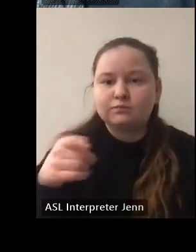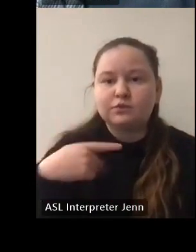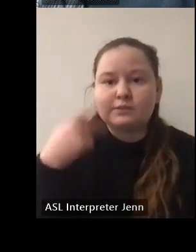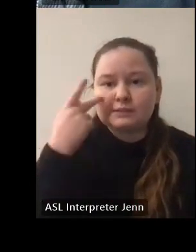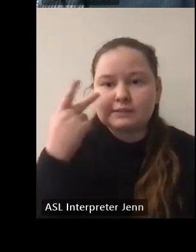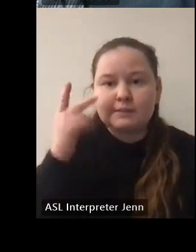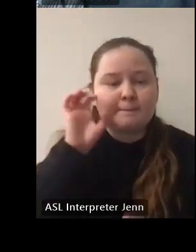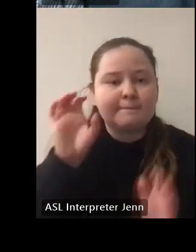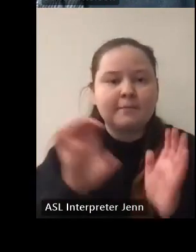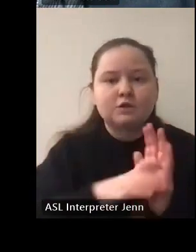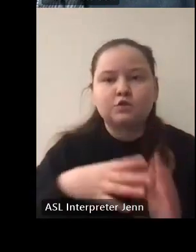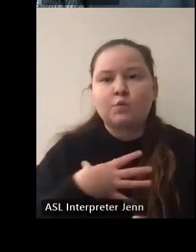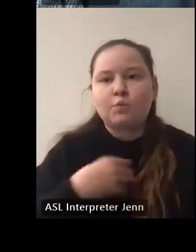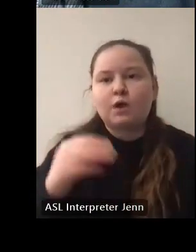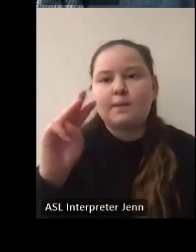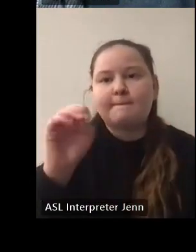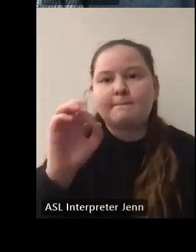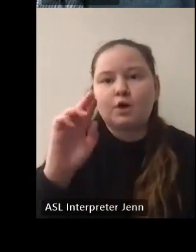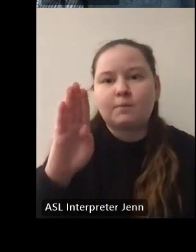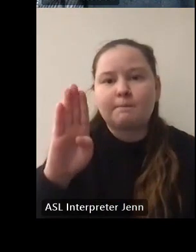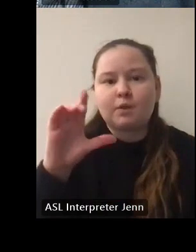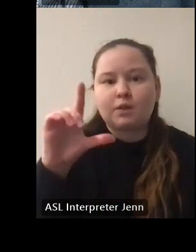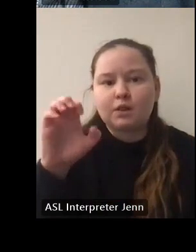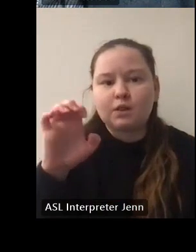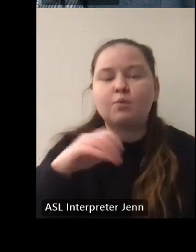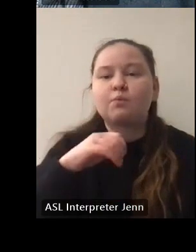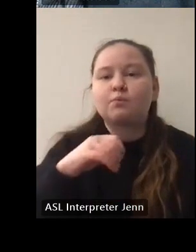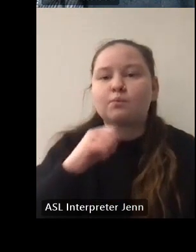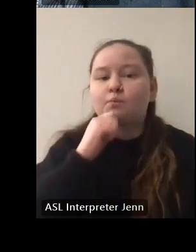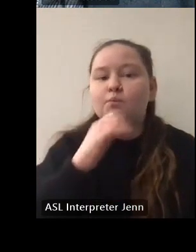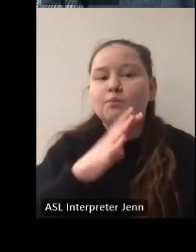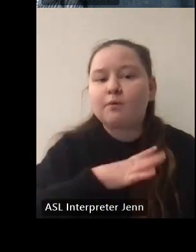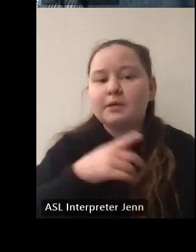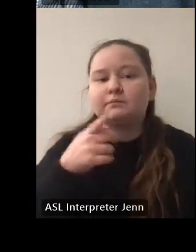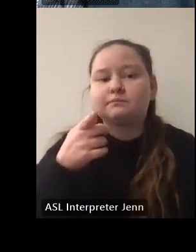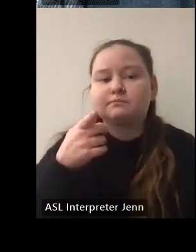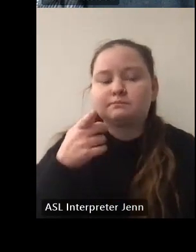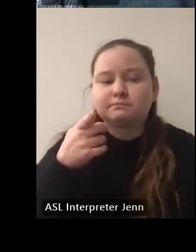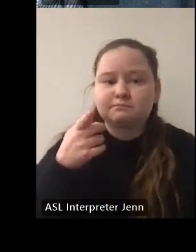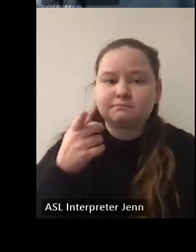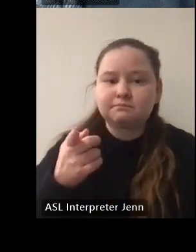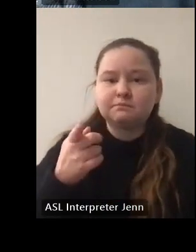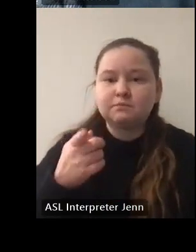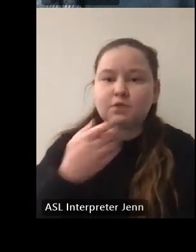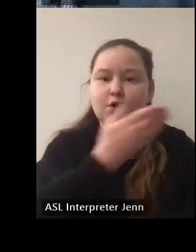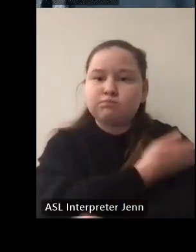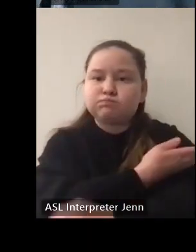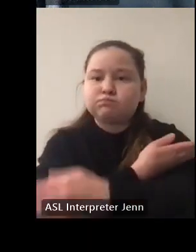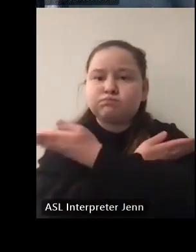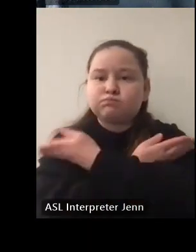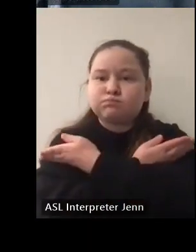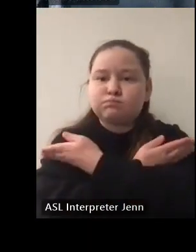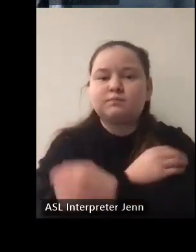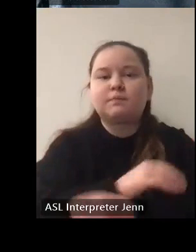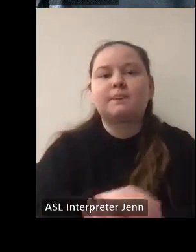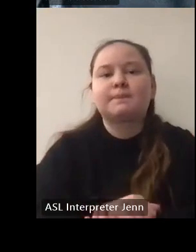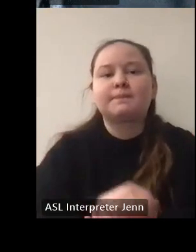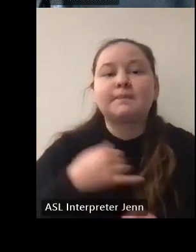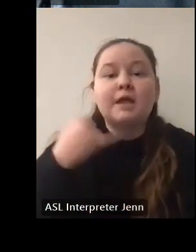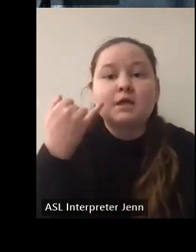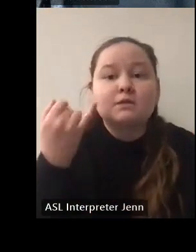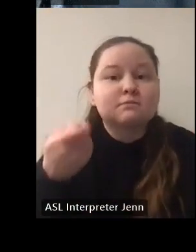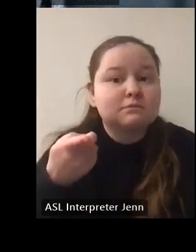sculptured torso muscled woman, armless, would still be aesthetically compelling if she still had both